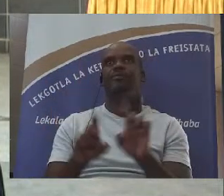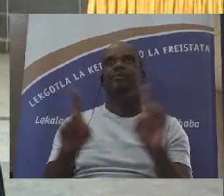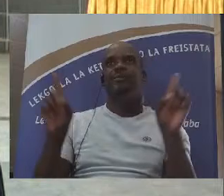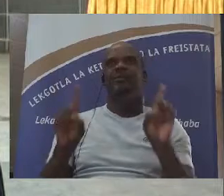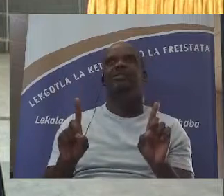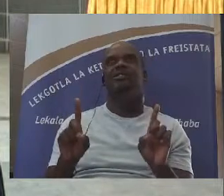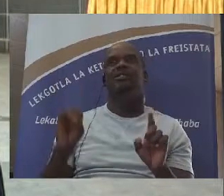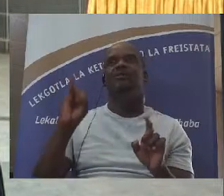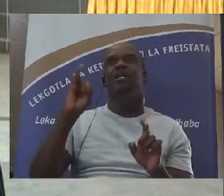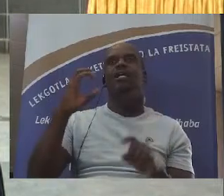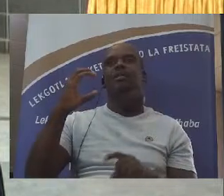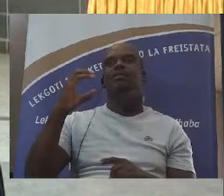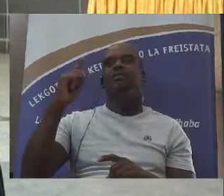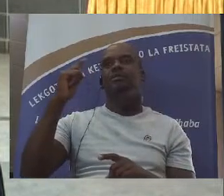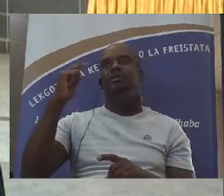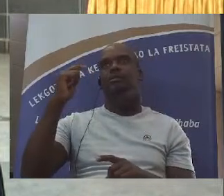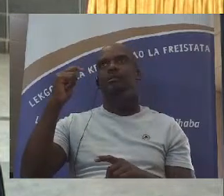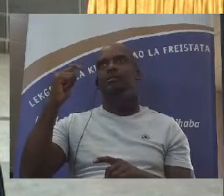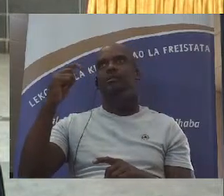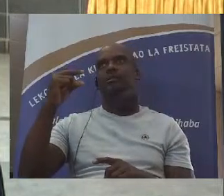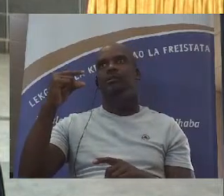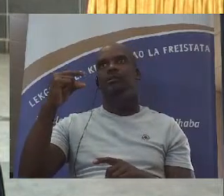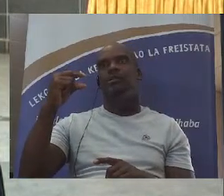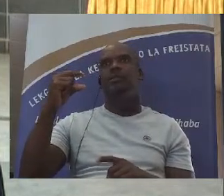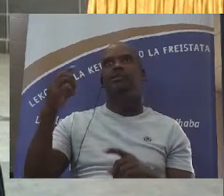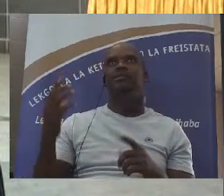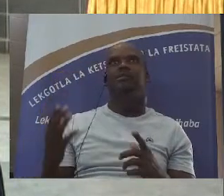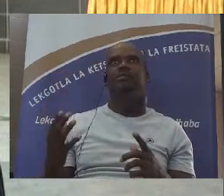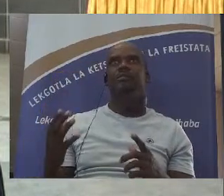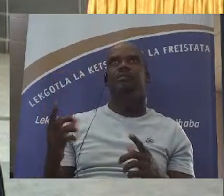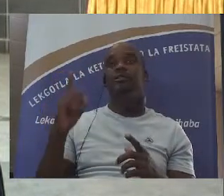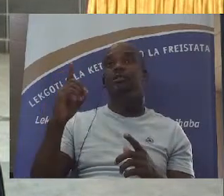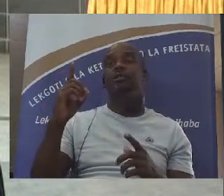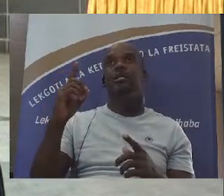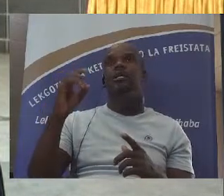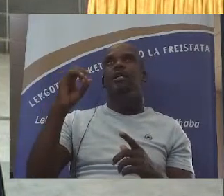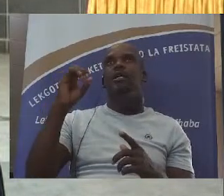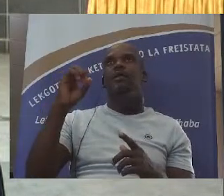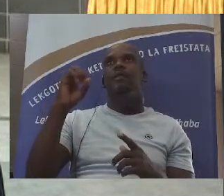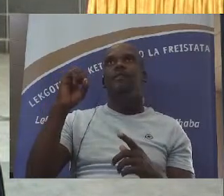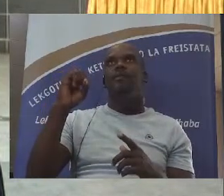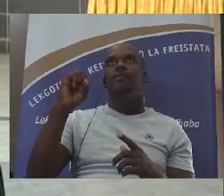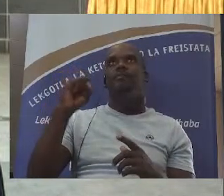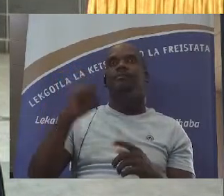your CID. Your CID is one of them.